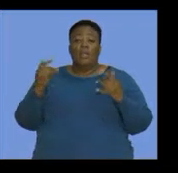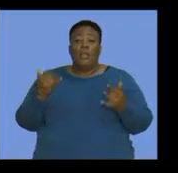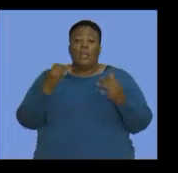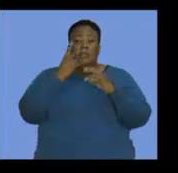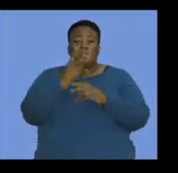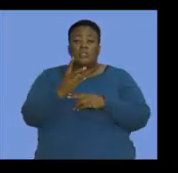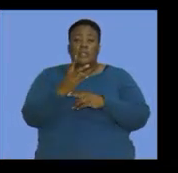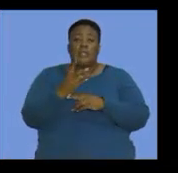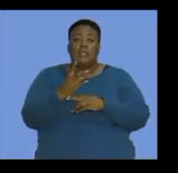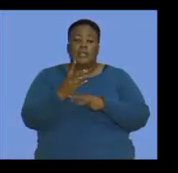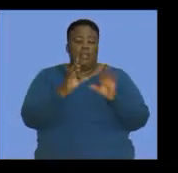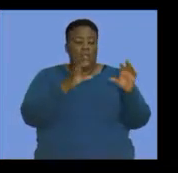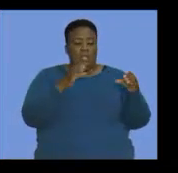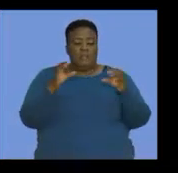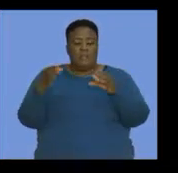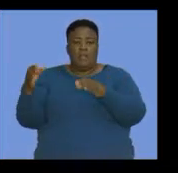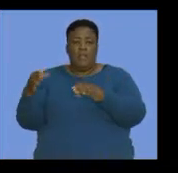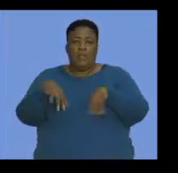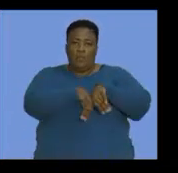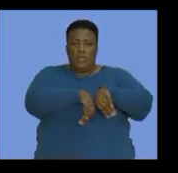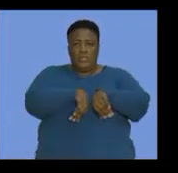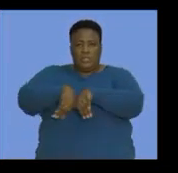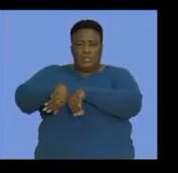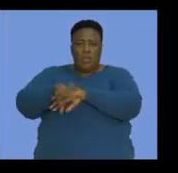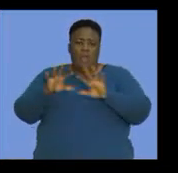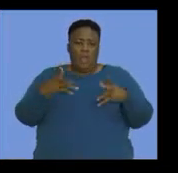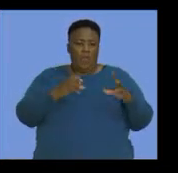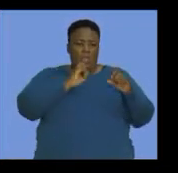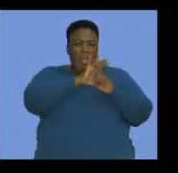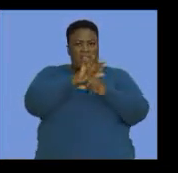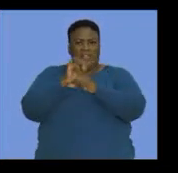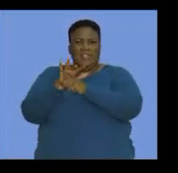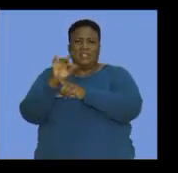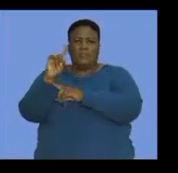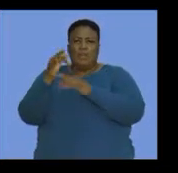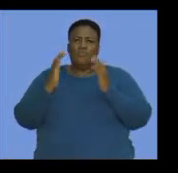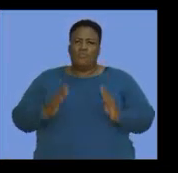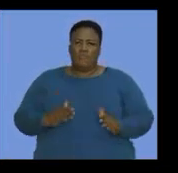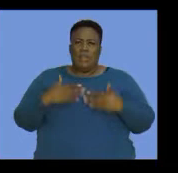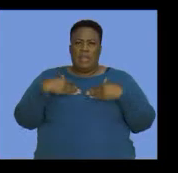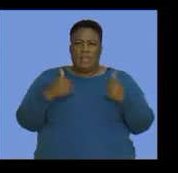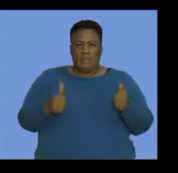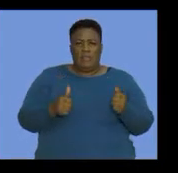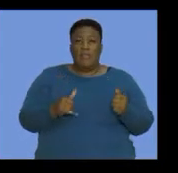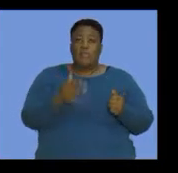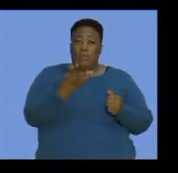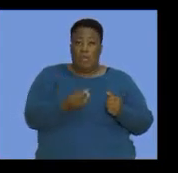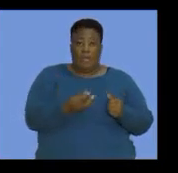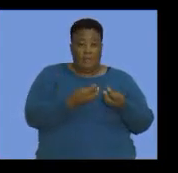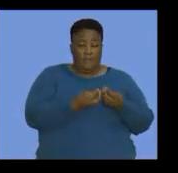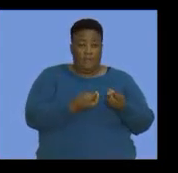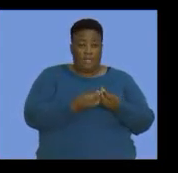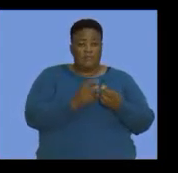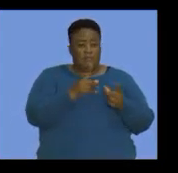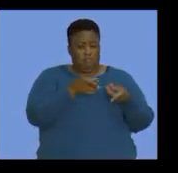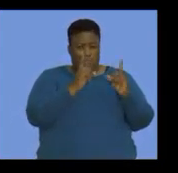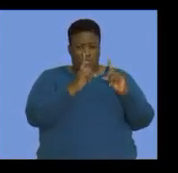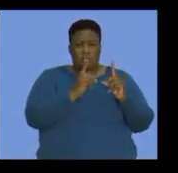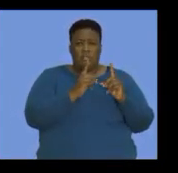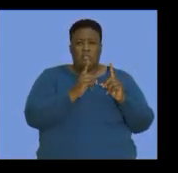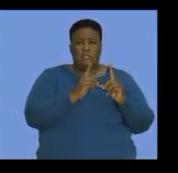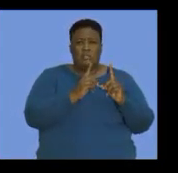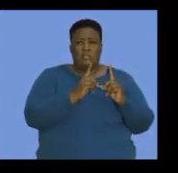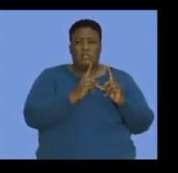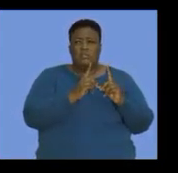the classification of waste also based on the effects that it has on human health. So we also have waste that is